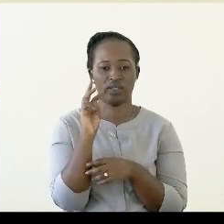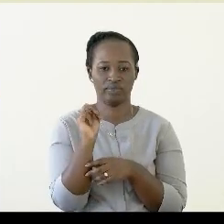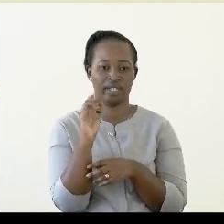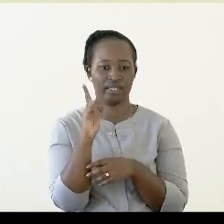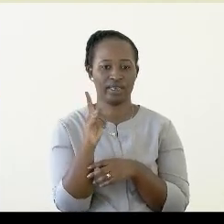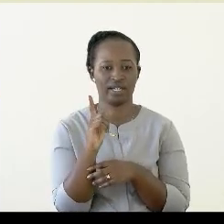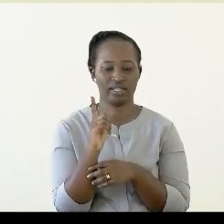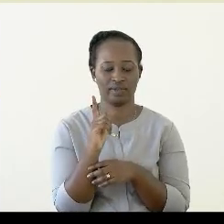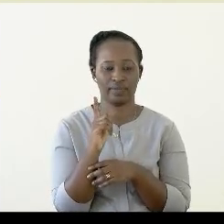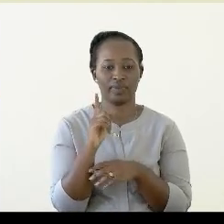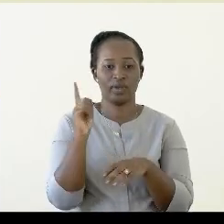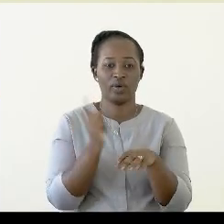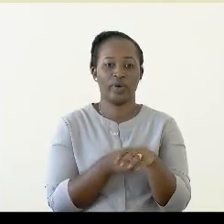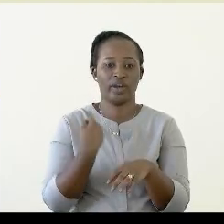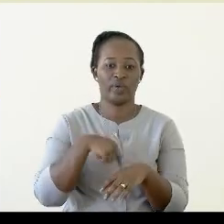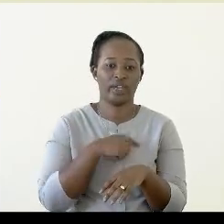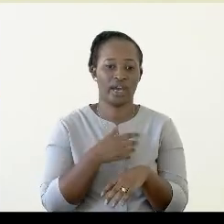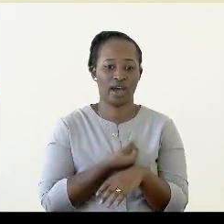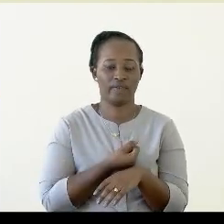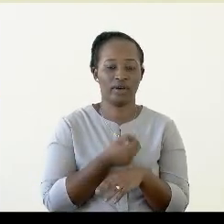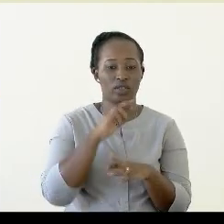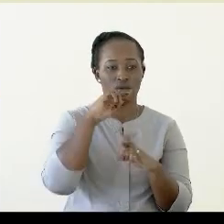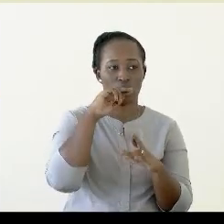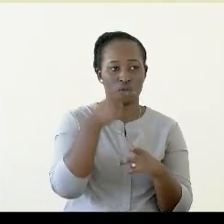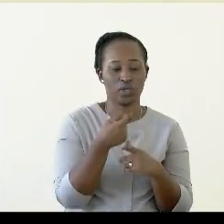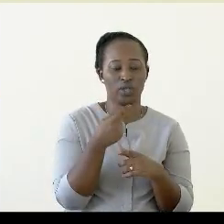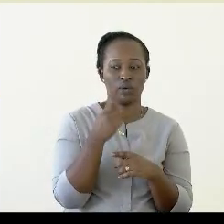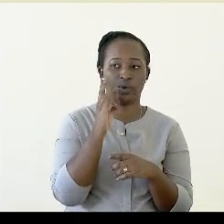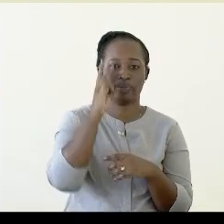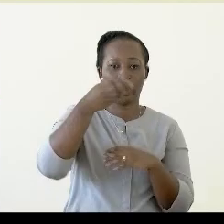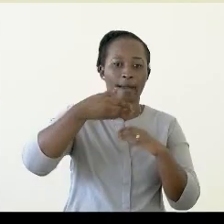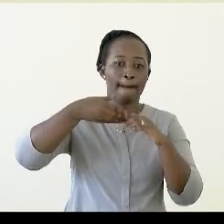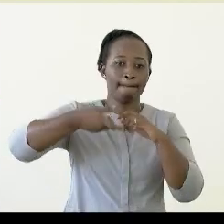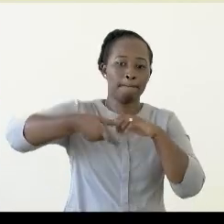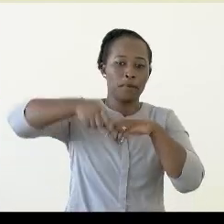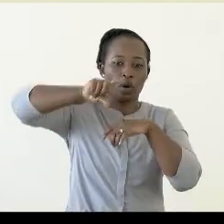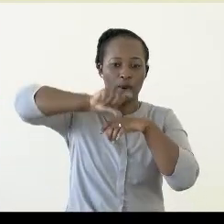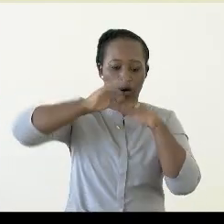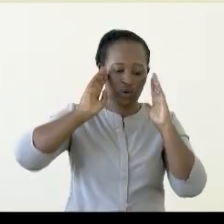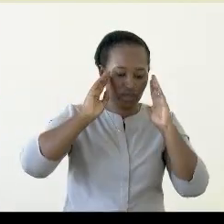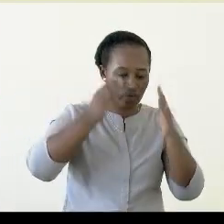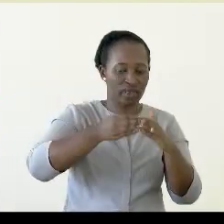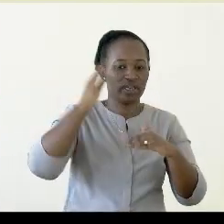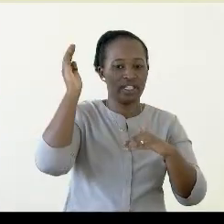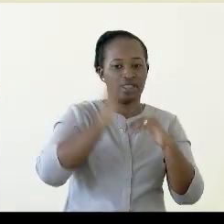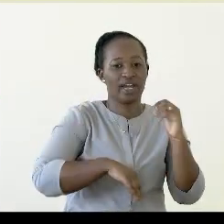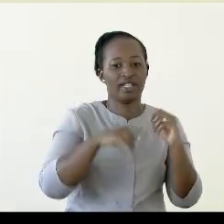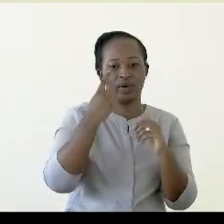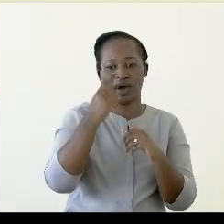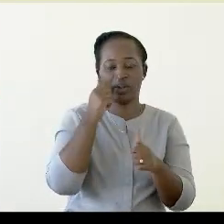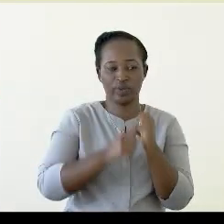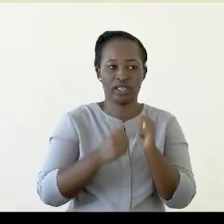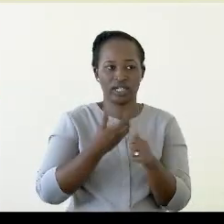So when we have 3, the solution will be more concentrated than the one